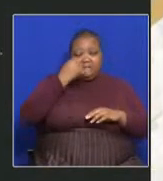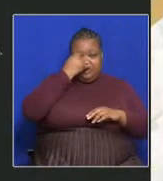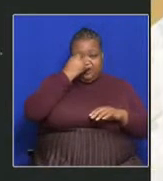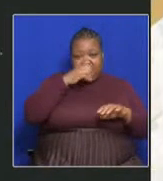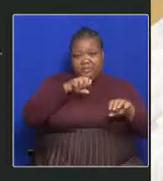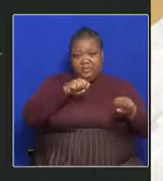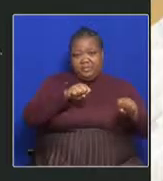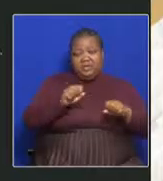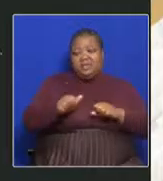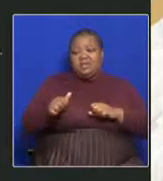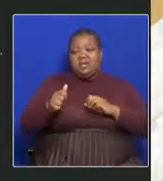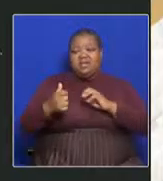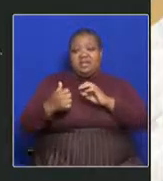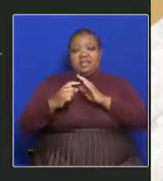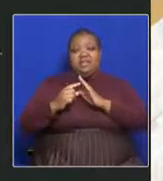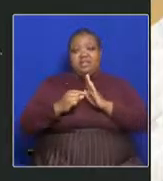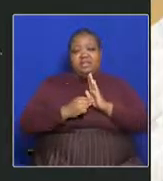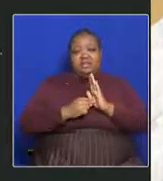got,